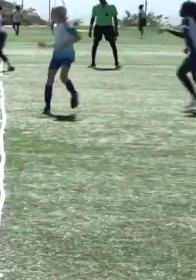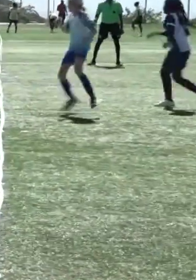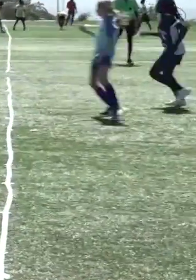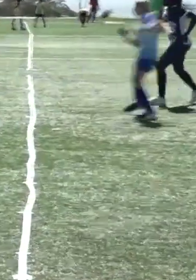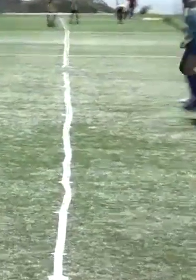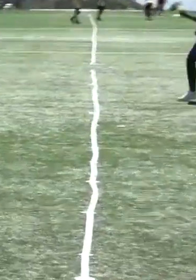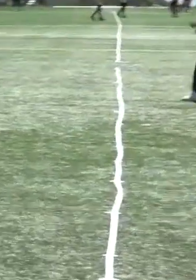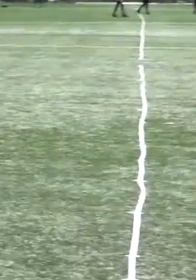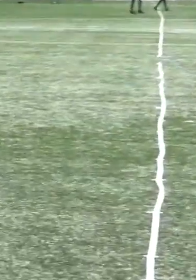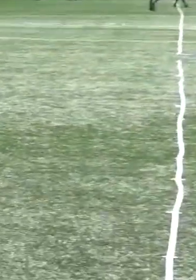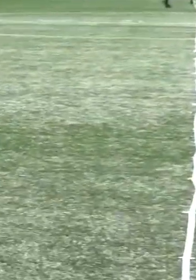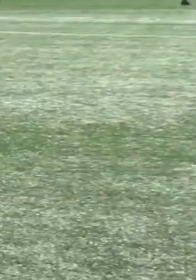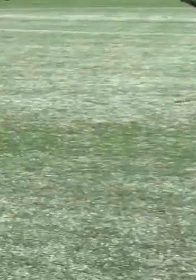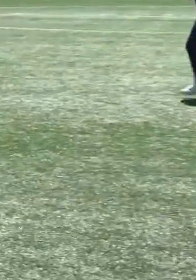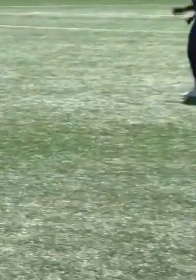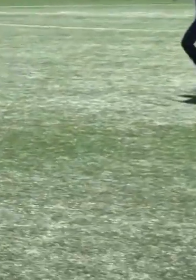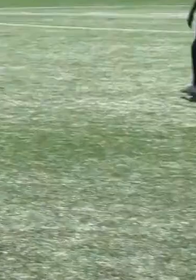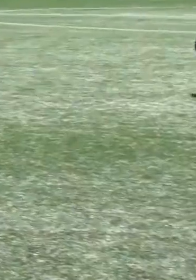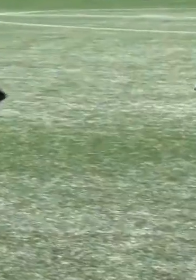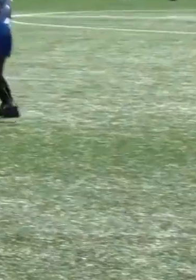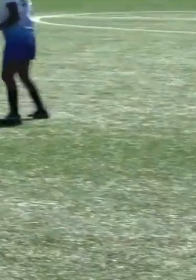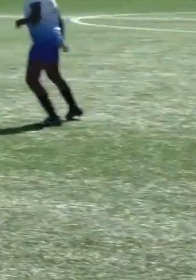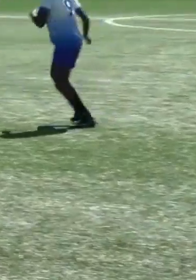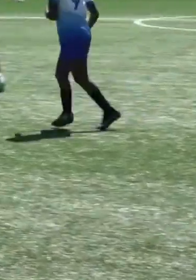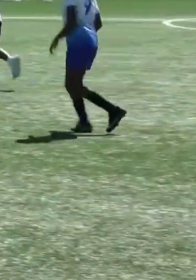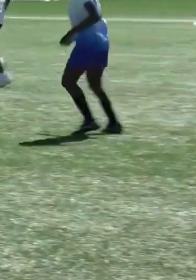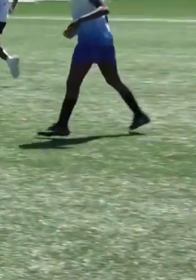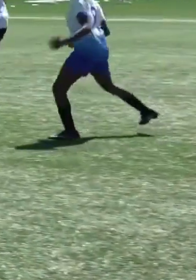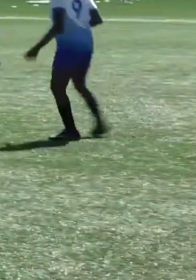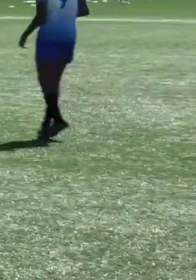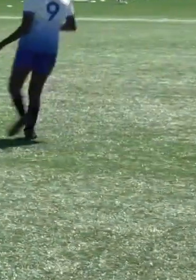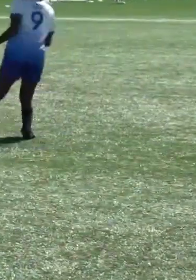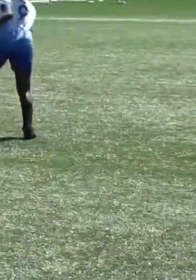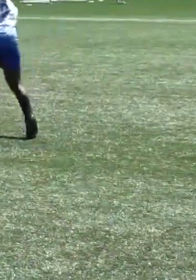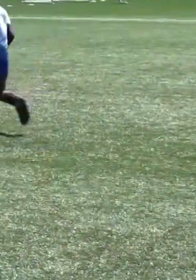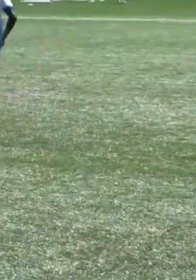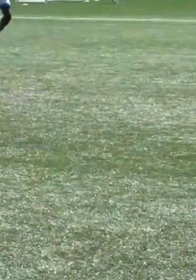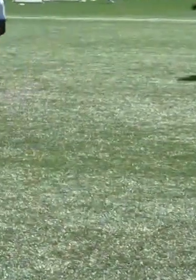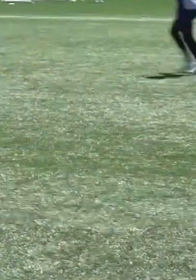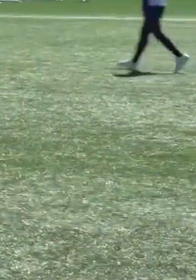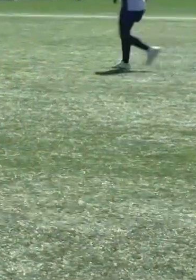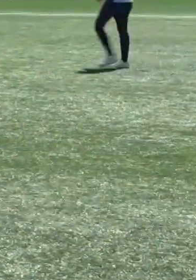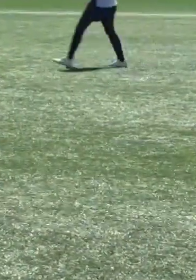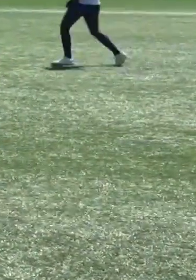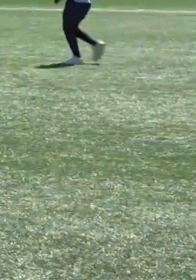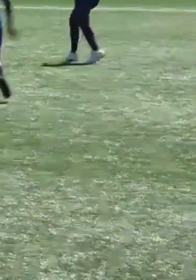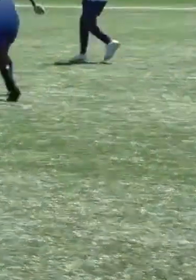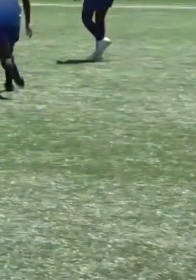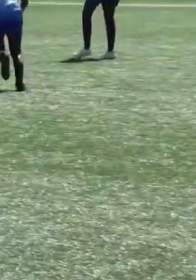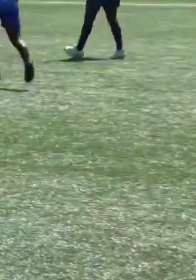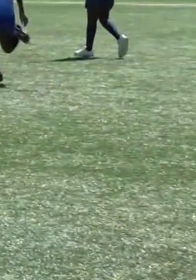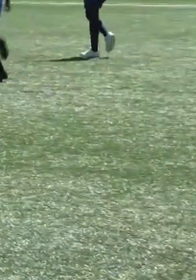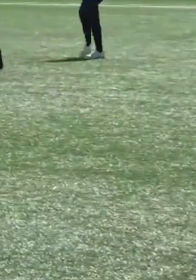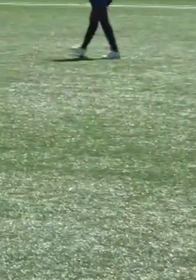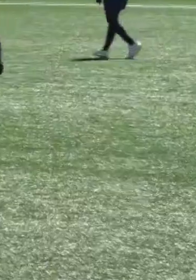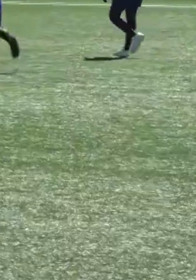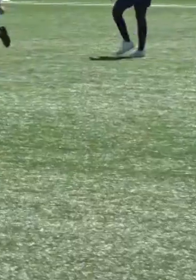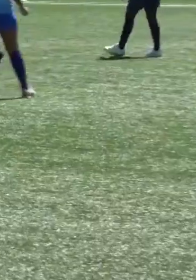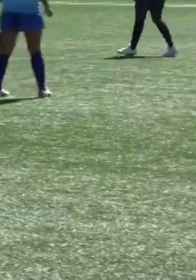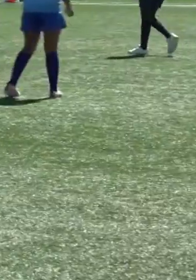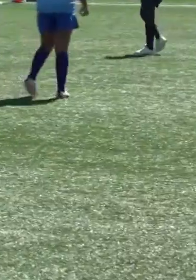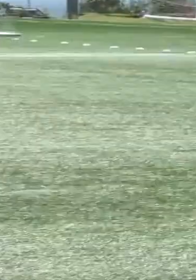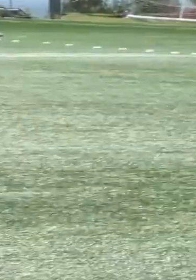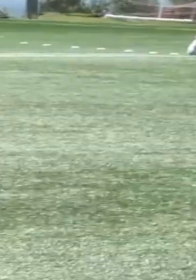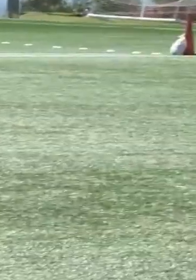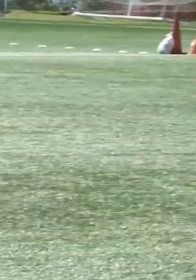football and to ultimately increase the participation of girls island-wide. In some of the results, Charles F. Broome B team